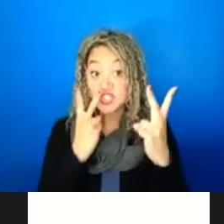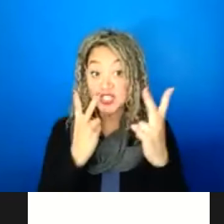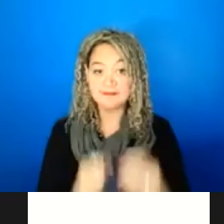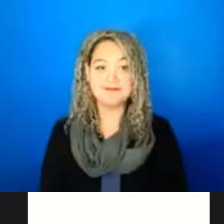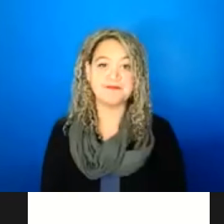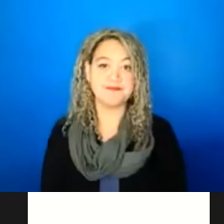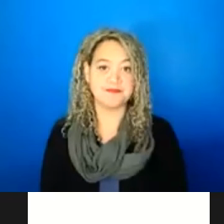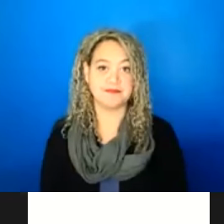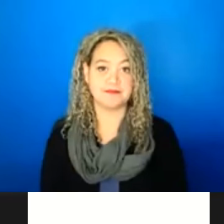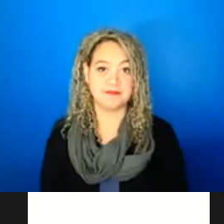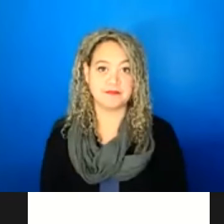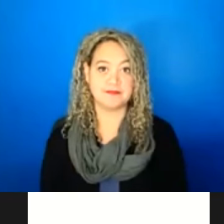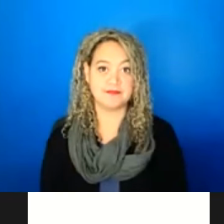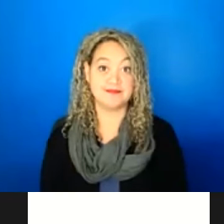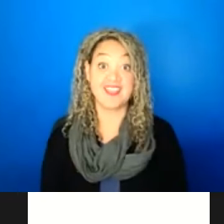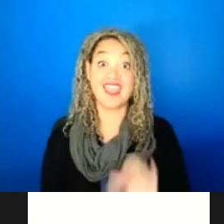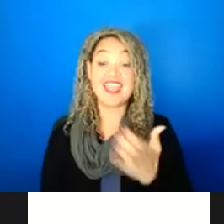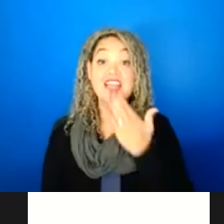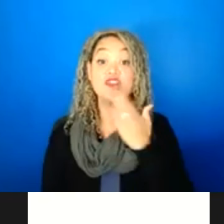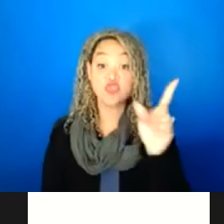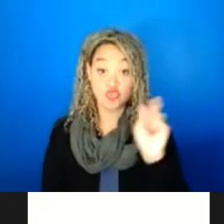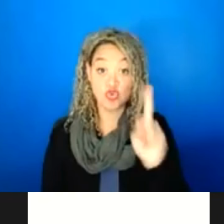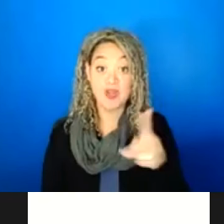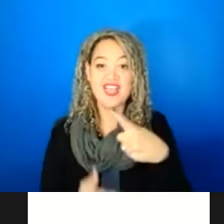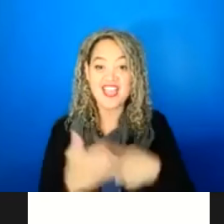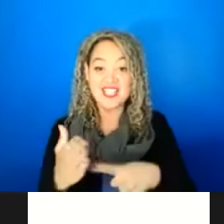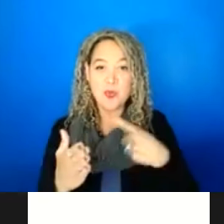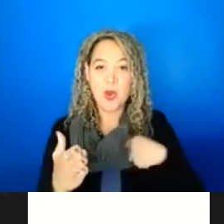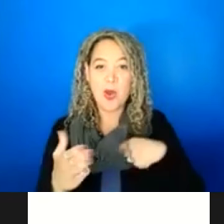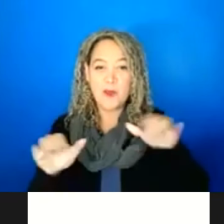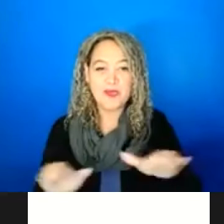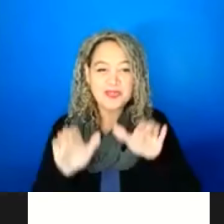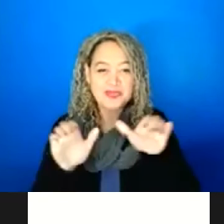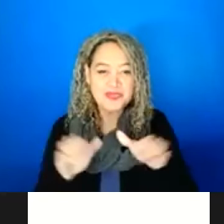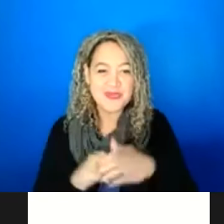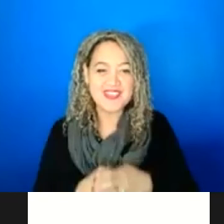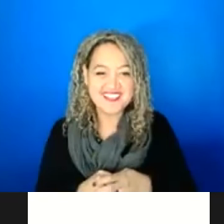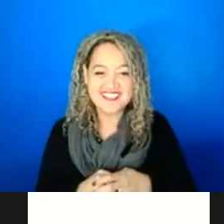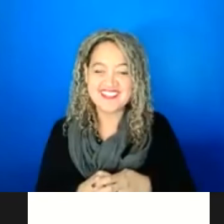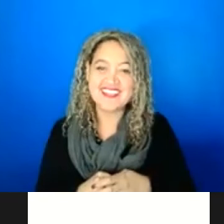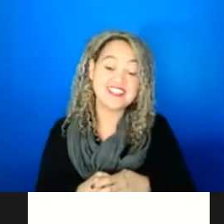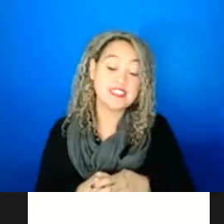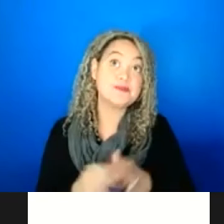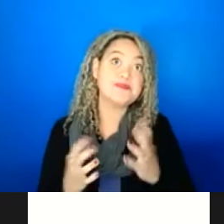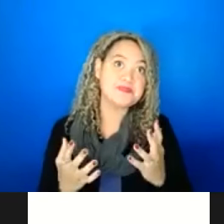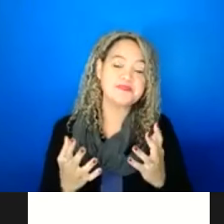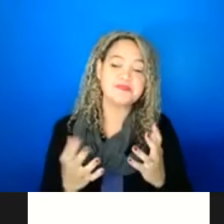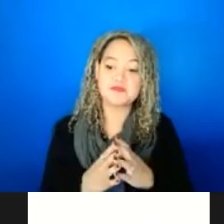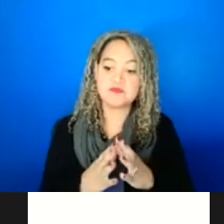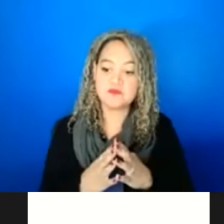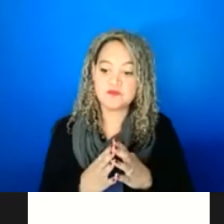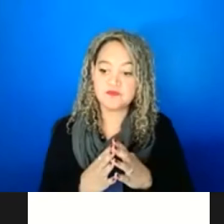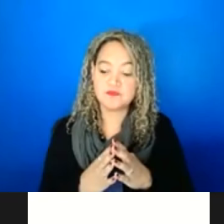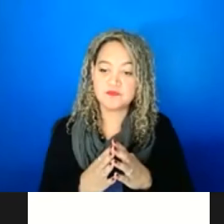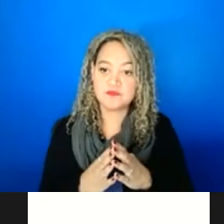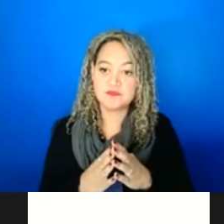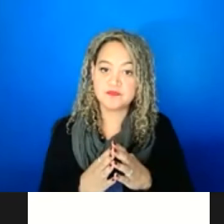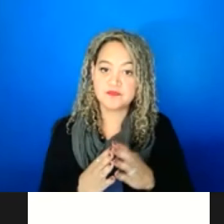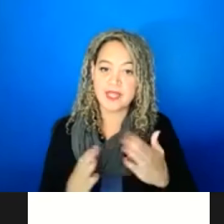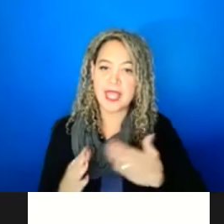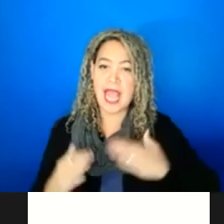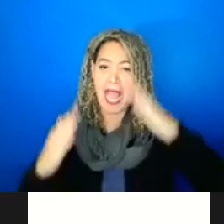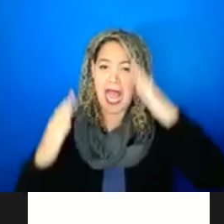Great question. And that's what we're doing. So it's not, we did, I hope I